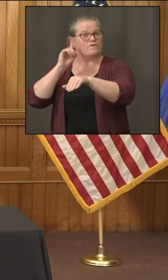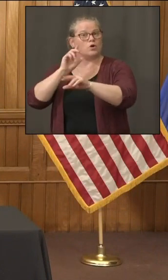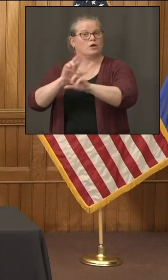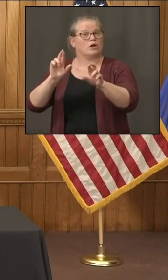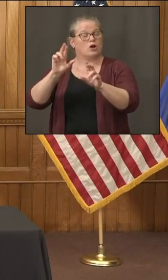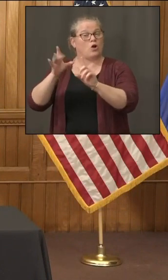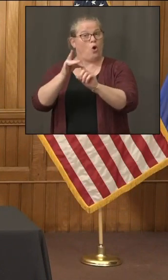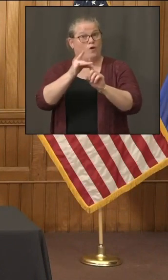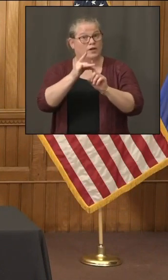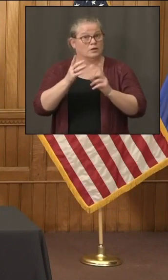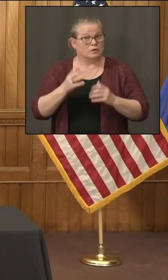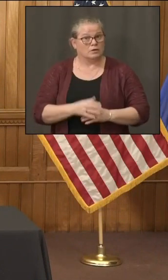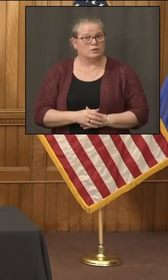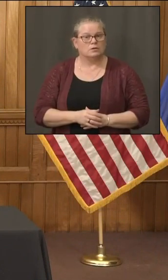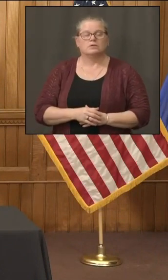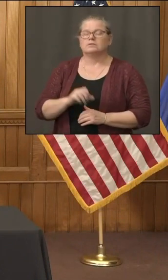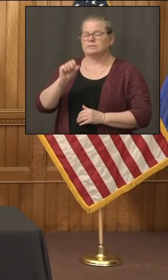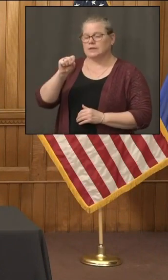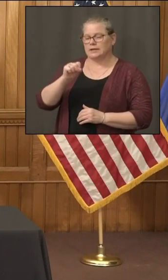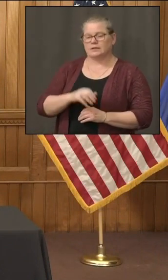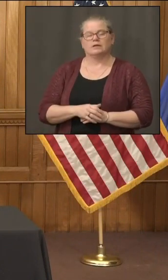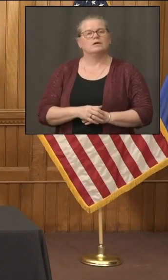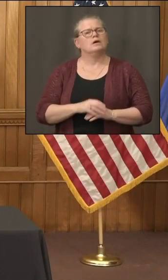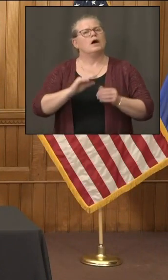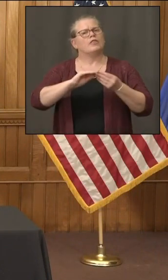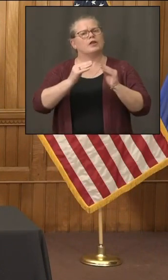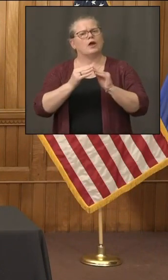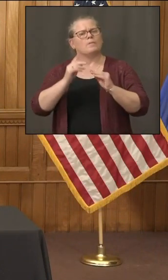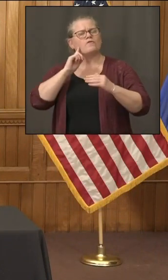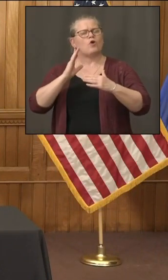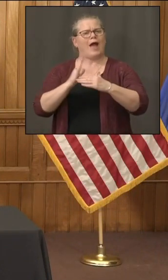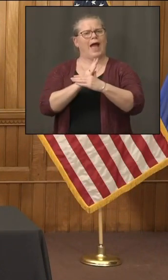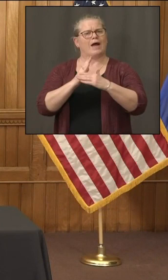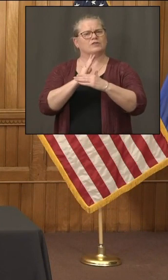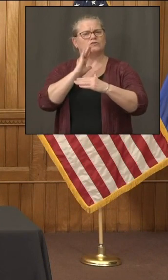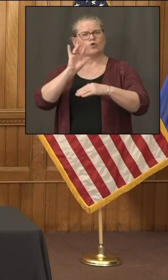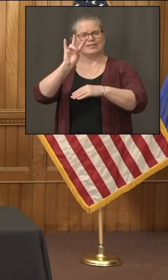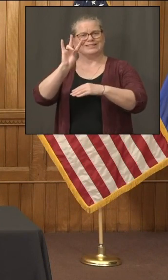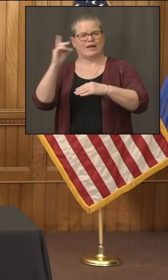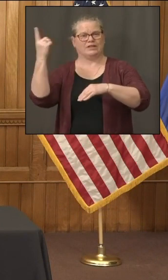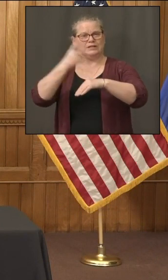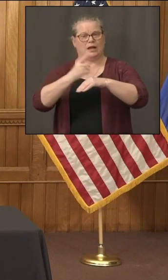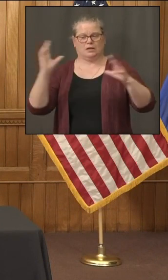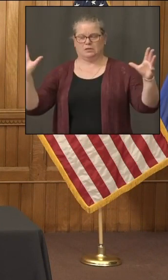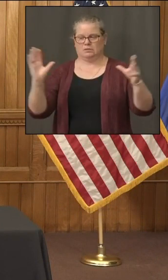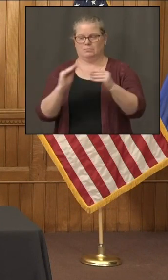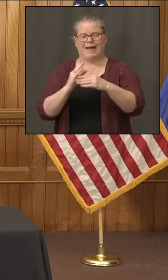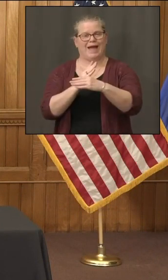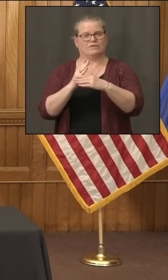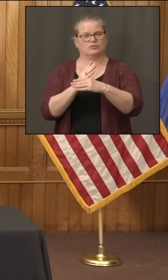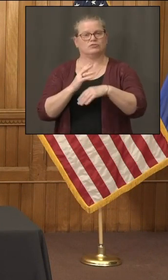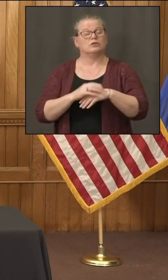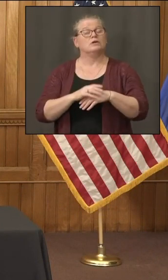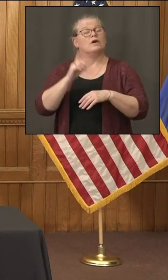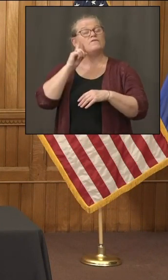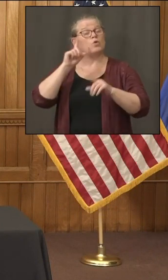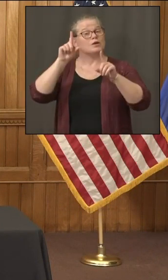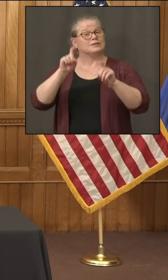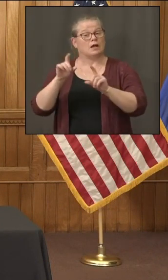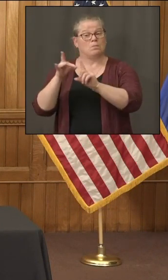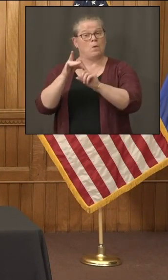Test positivity, the 7-day rolling average is 2.1%. Okay. All right, folks. Thank you.